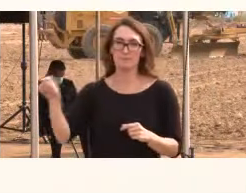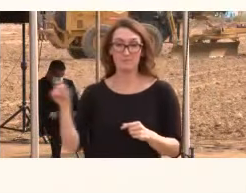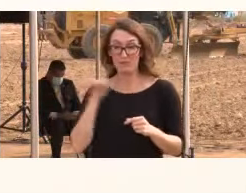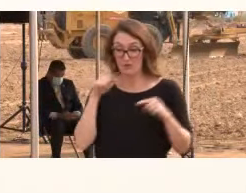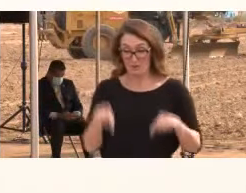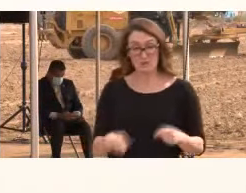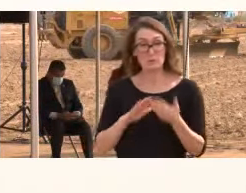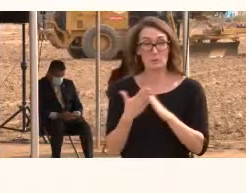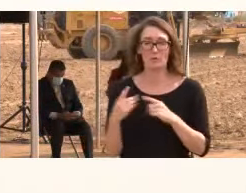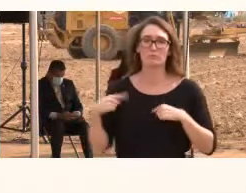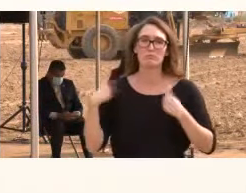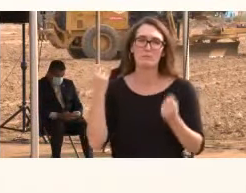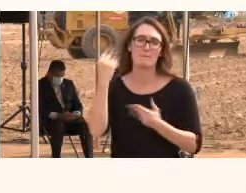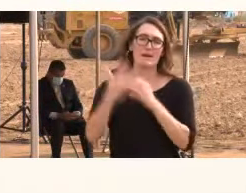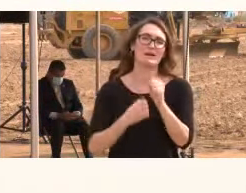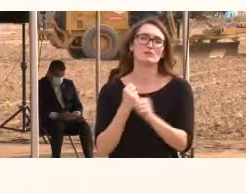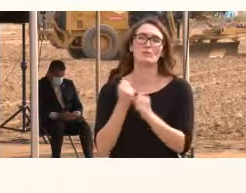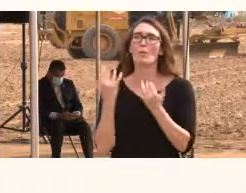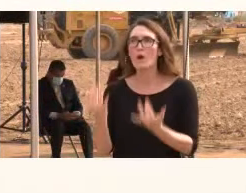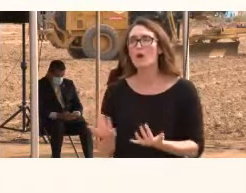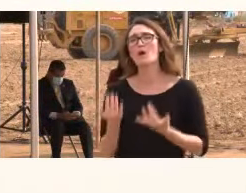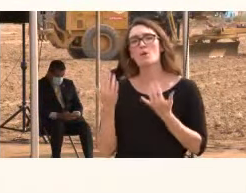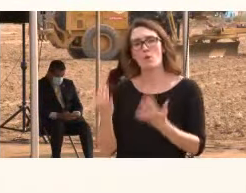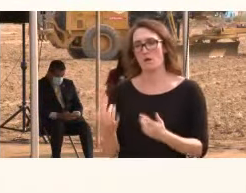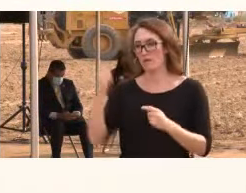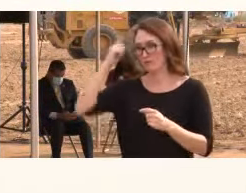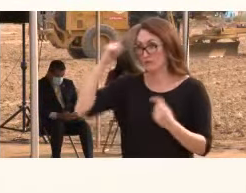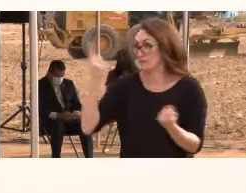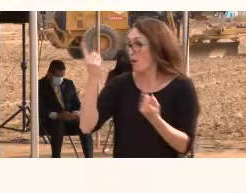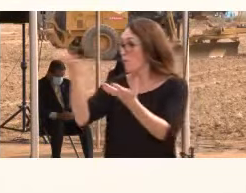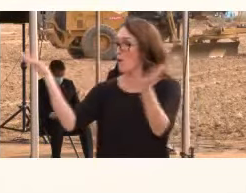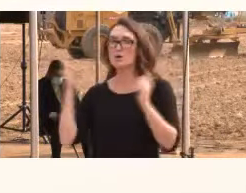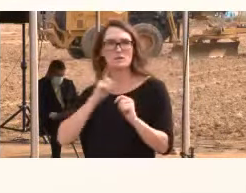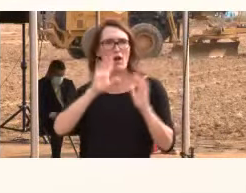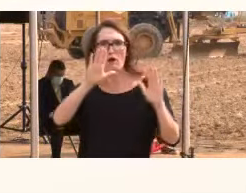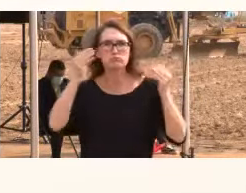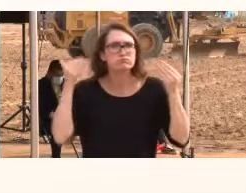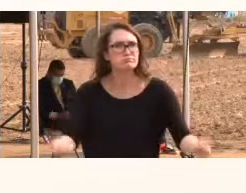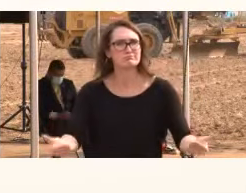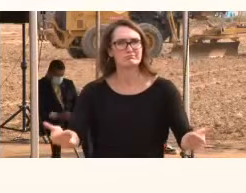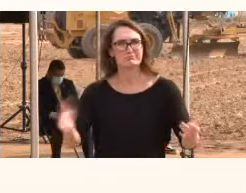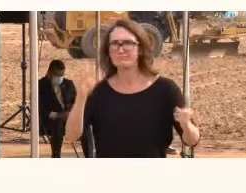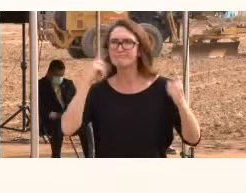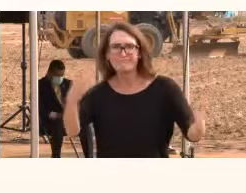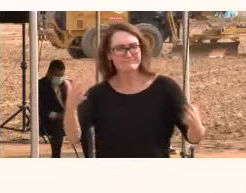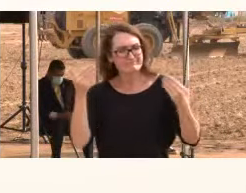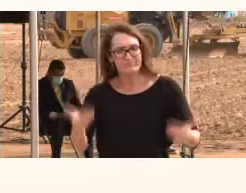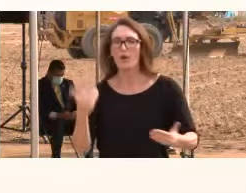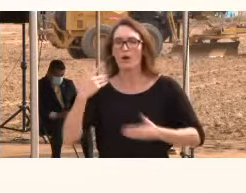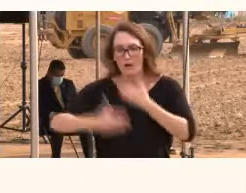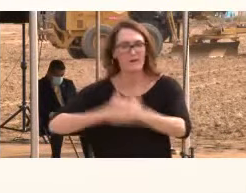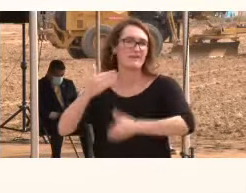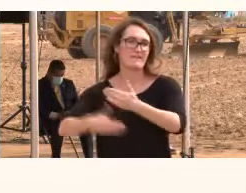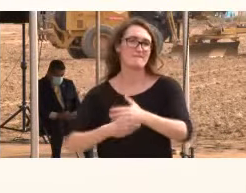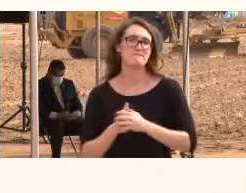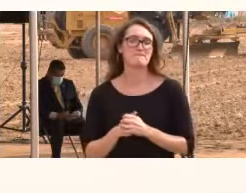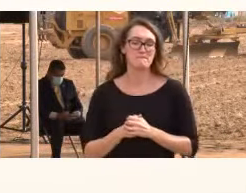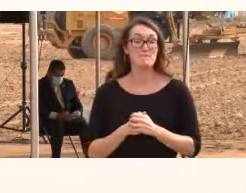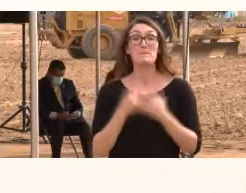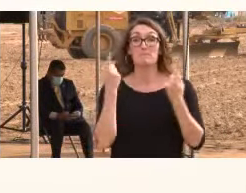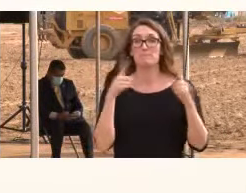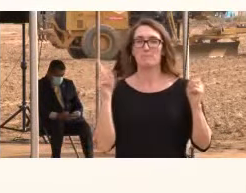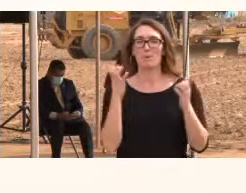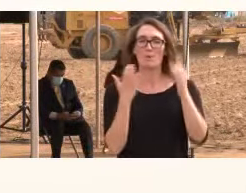for far too long for someone to step up and say, let's start making a difference. Finally, I want to